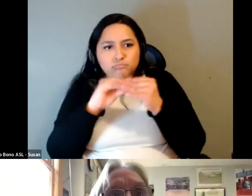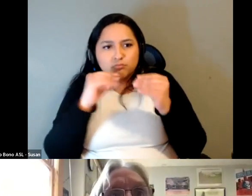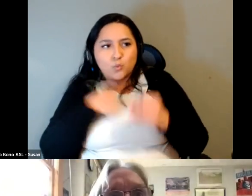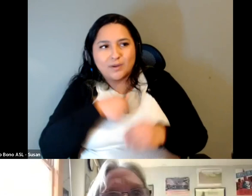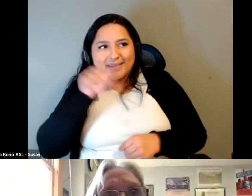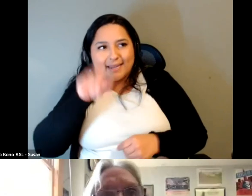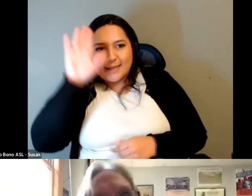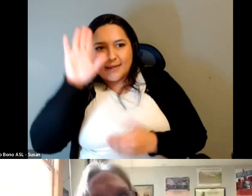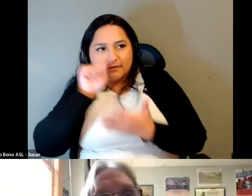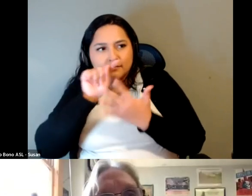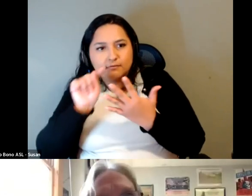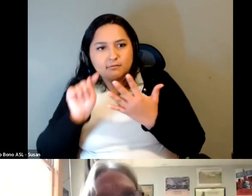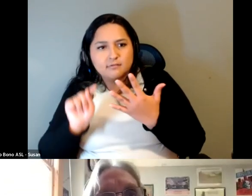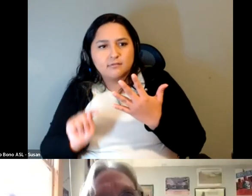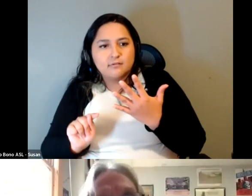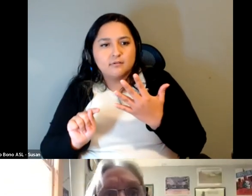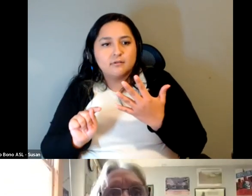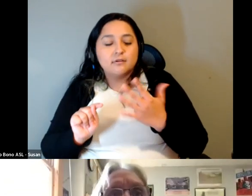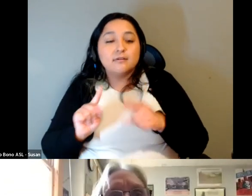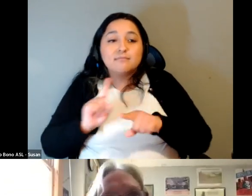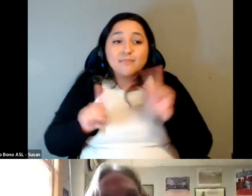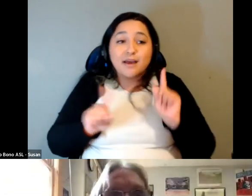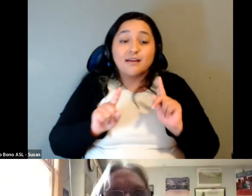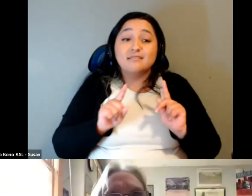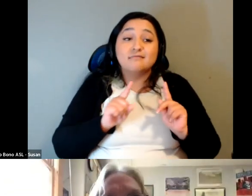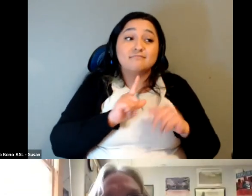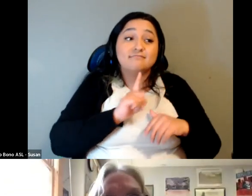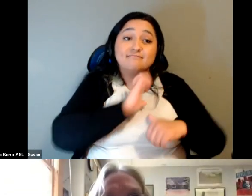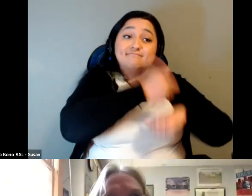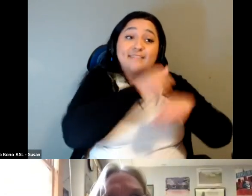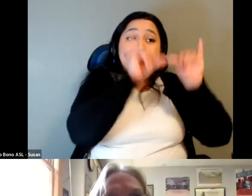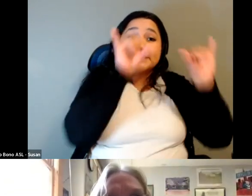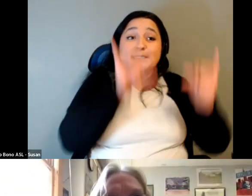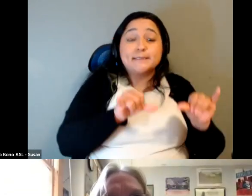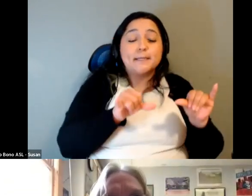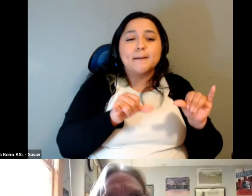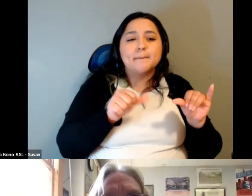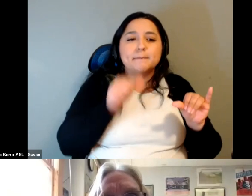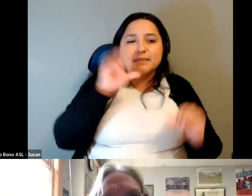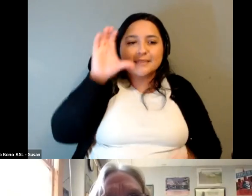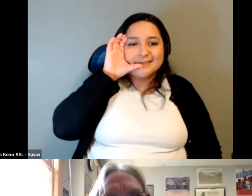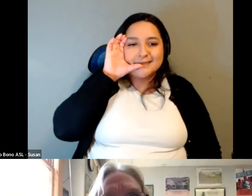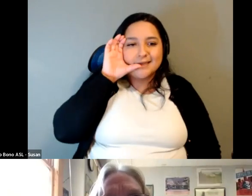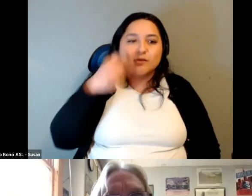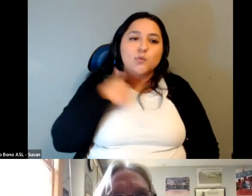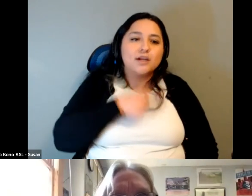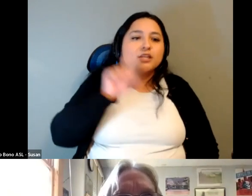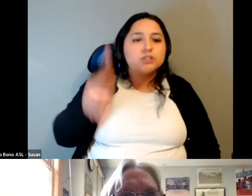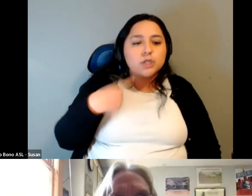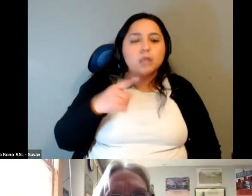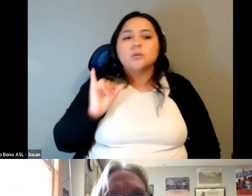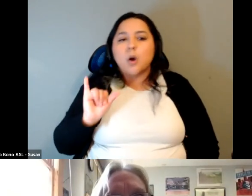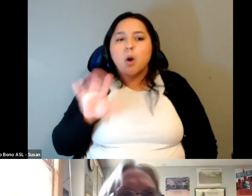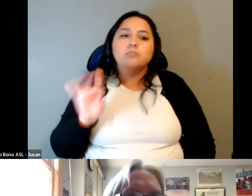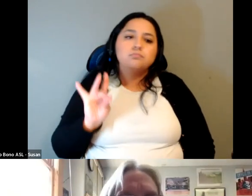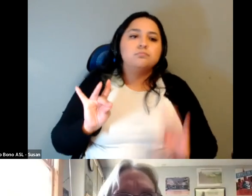systemic issue. It's that we're doing everything but addressing the issue systemically. And we're picking and prodding. And are you